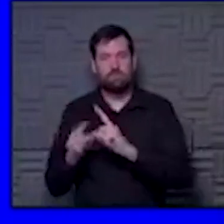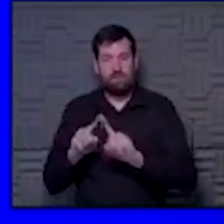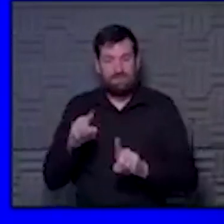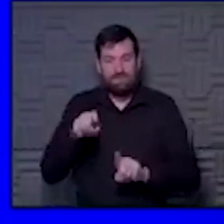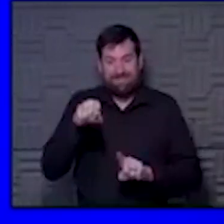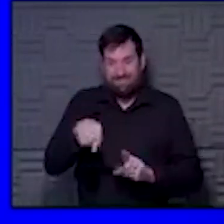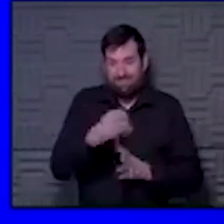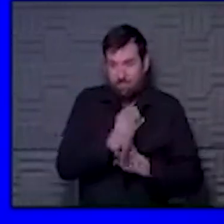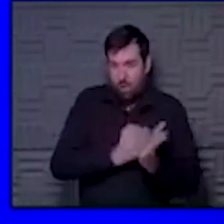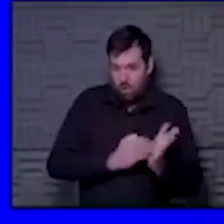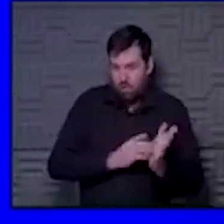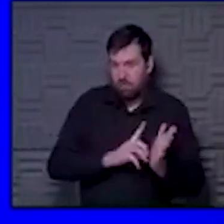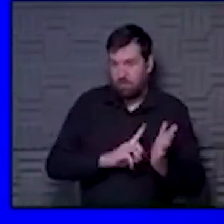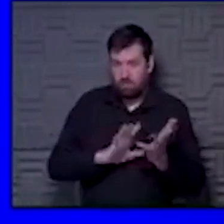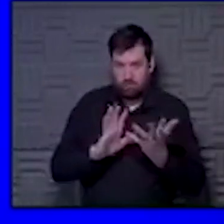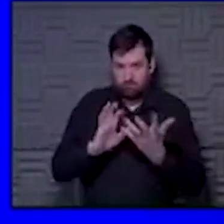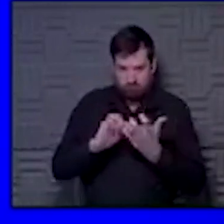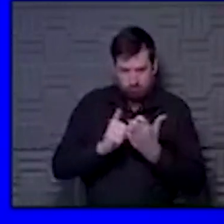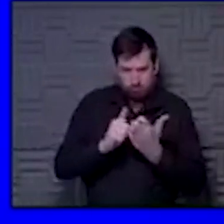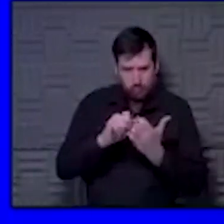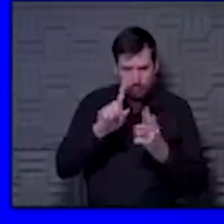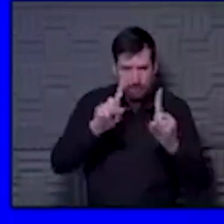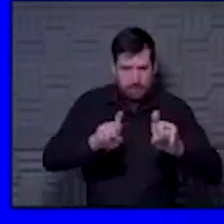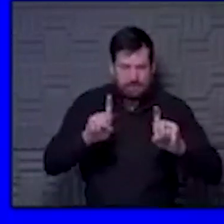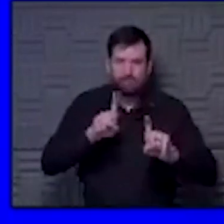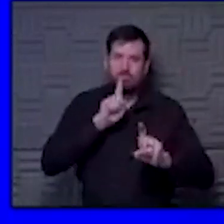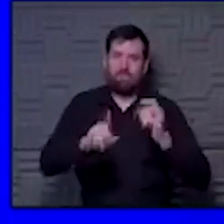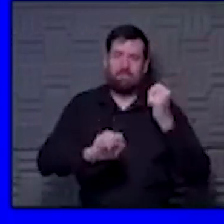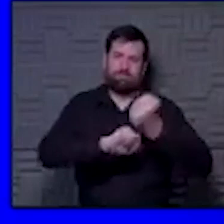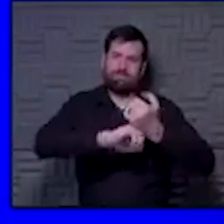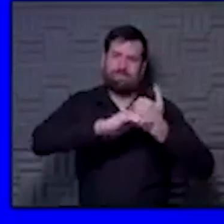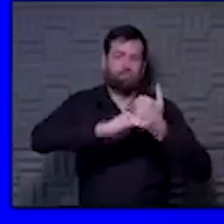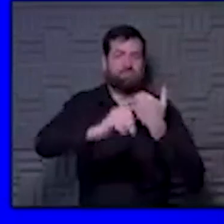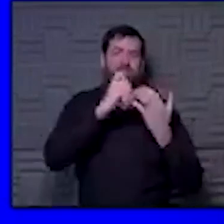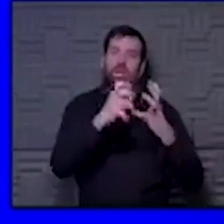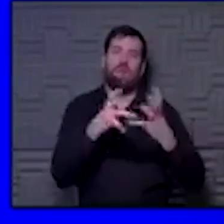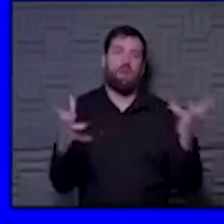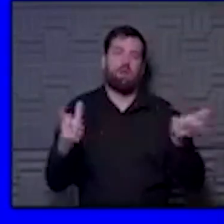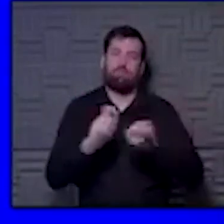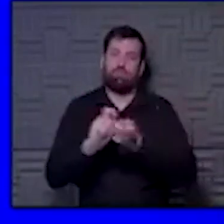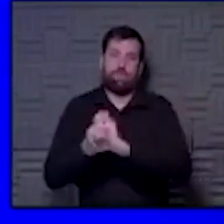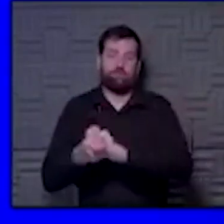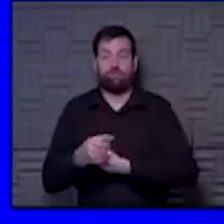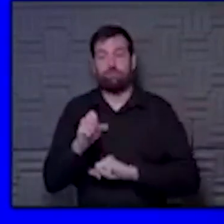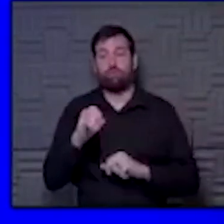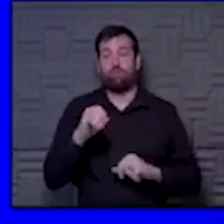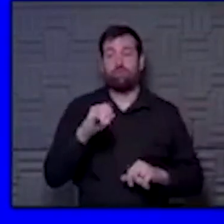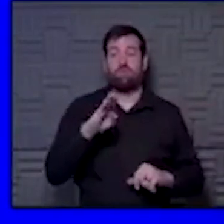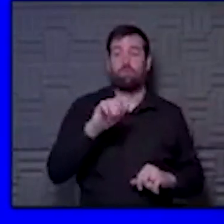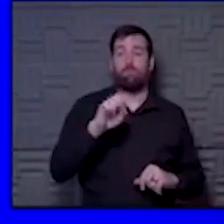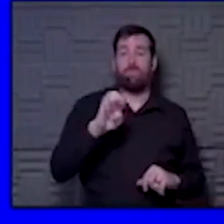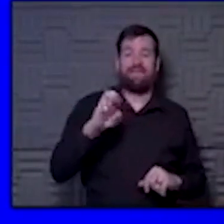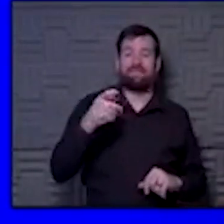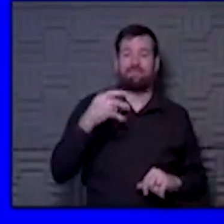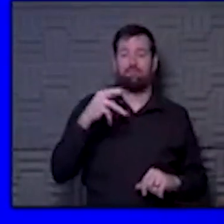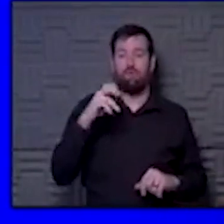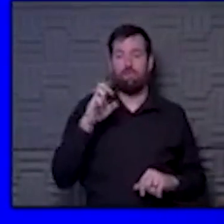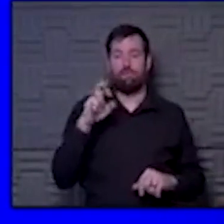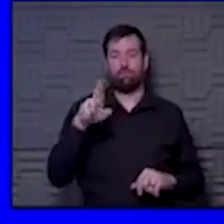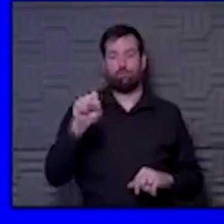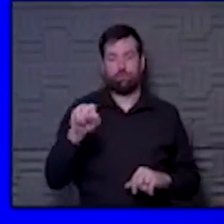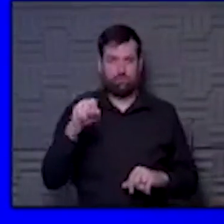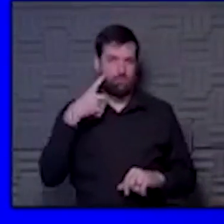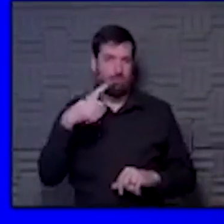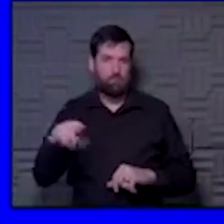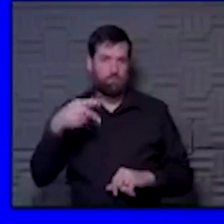This area of the genome is really stable, so there's not a lot of mutations. So the base primers that we use for the PCR, and those are